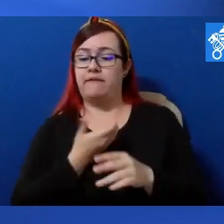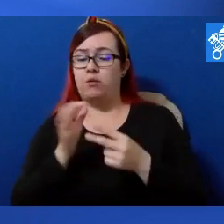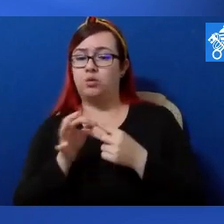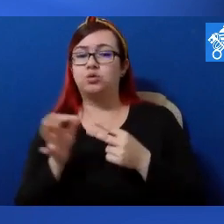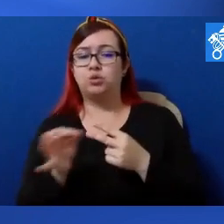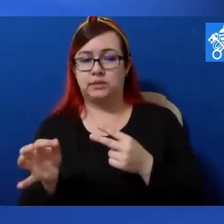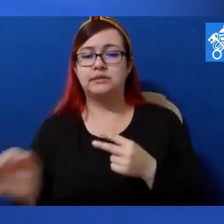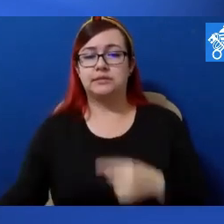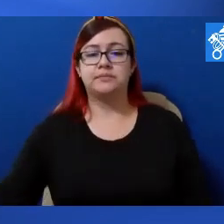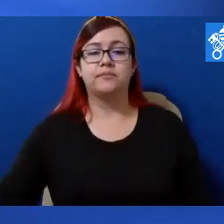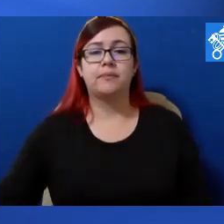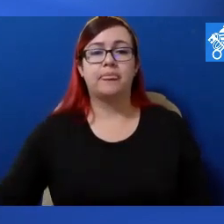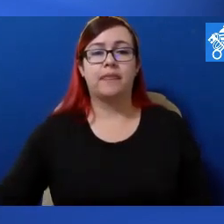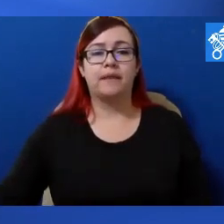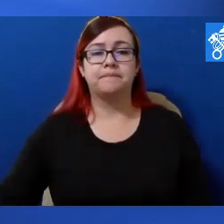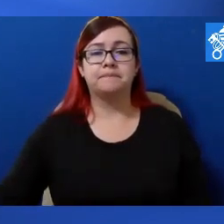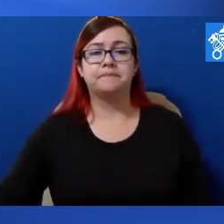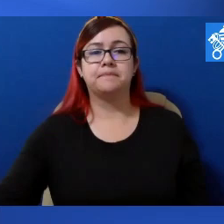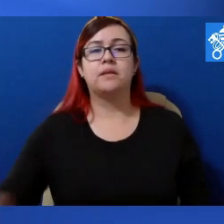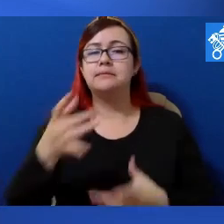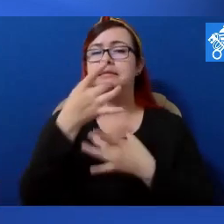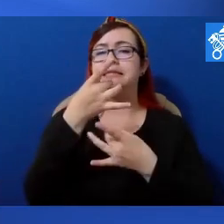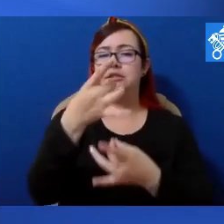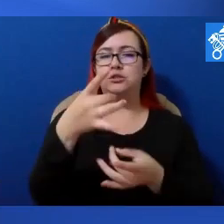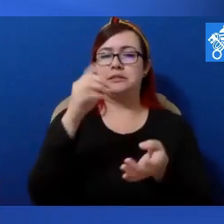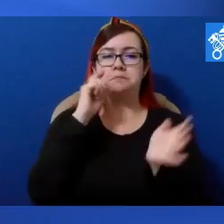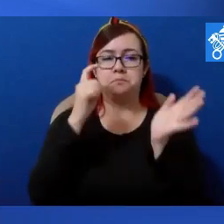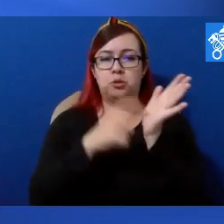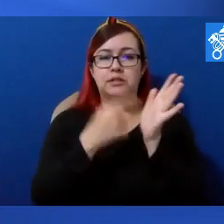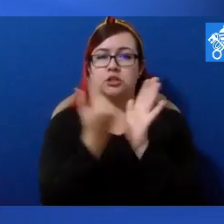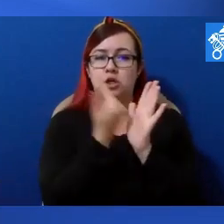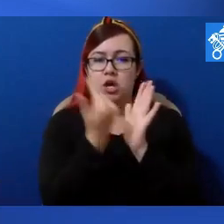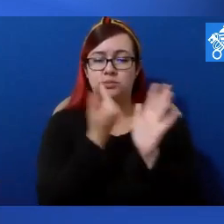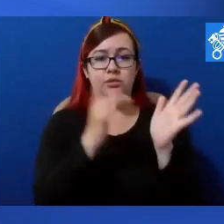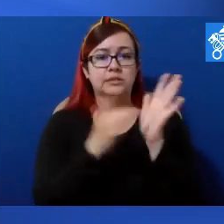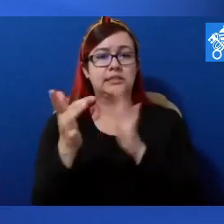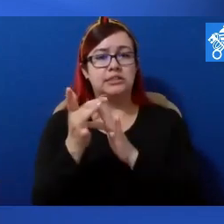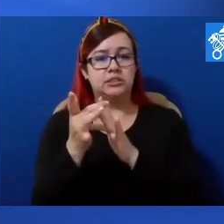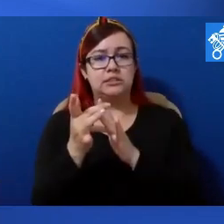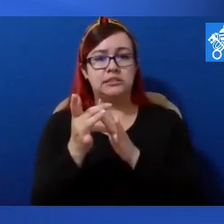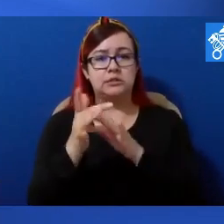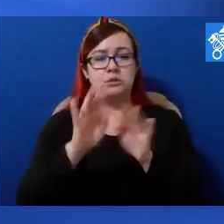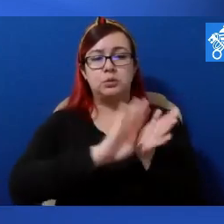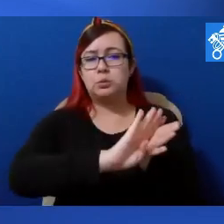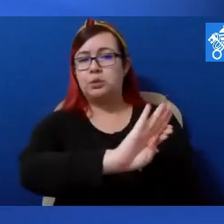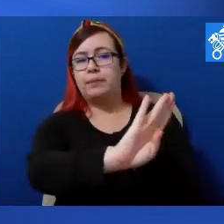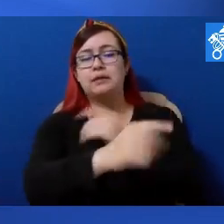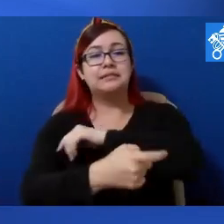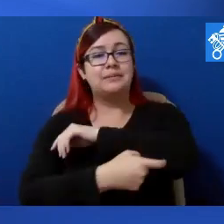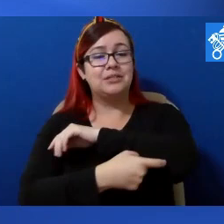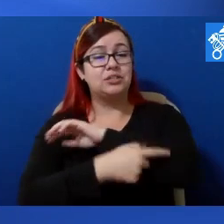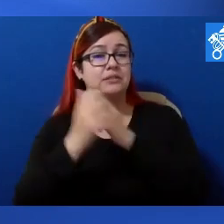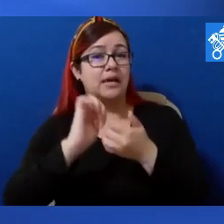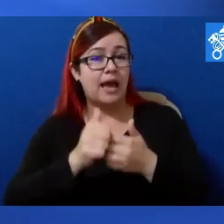Gospel that Jesus repels temptation with an attitude of firm resolution. Trials assail us from